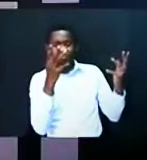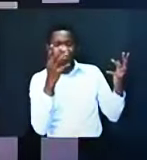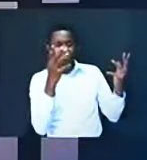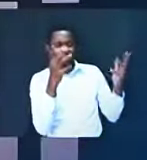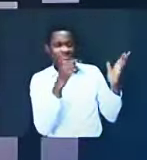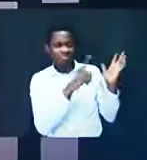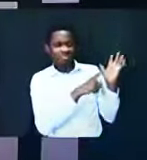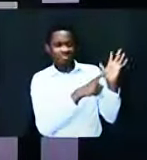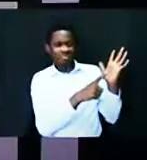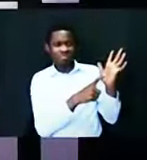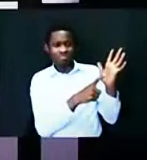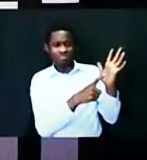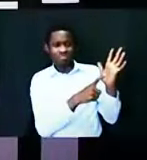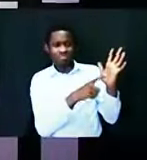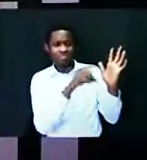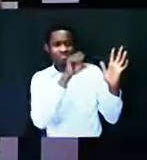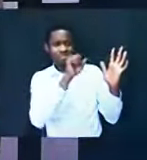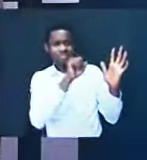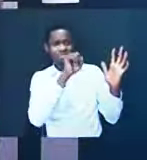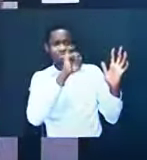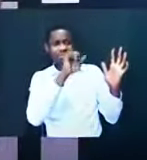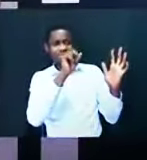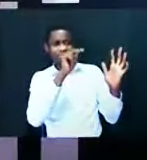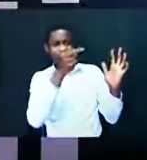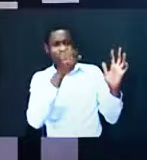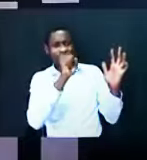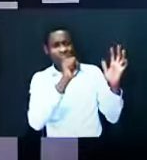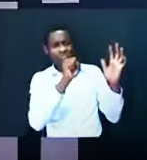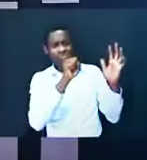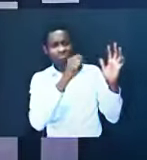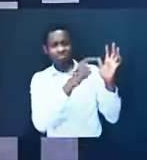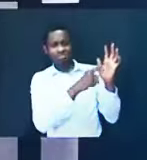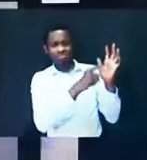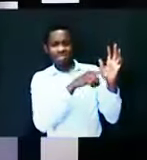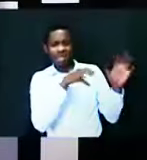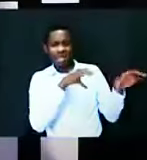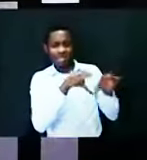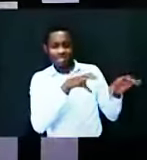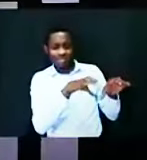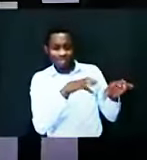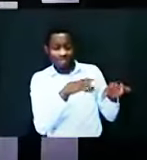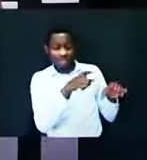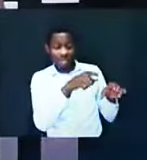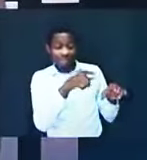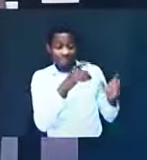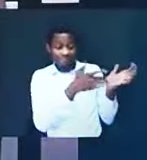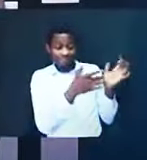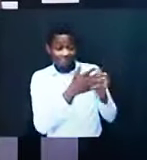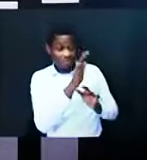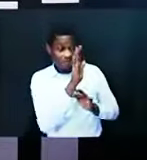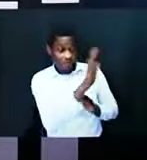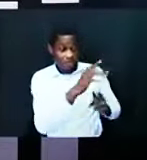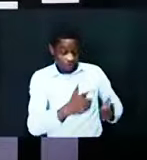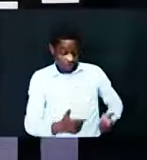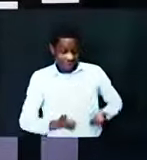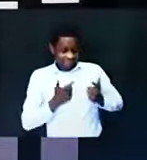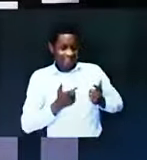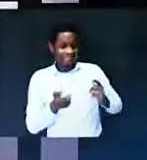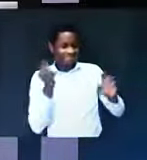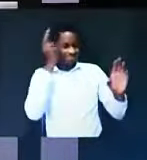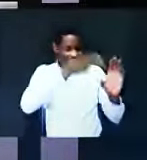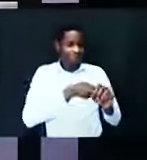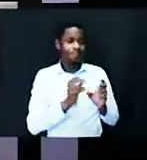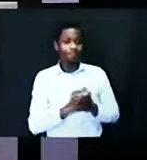bom awawa de actions. Ejumadie which will include his lifestyle. Ah, e be fa na bra bon so ho.